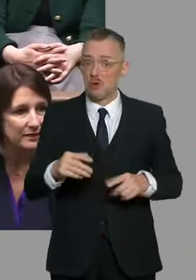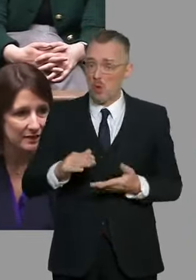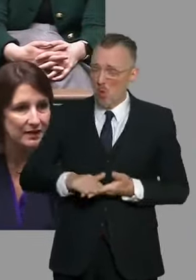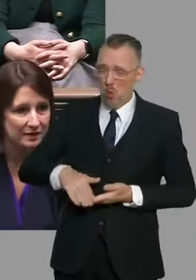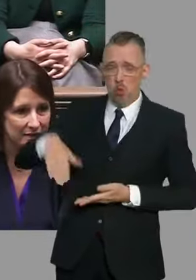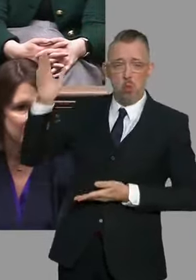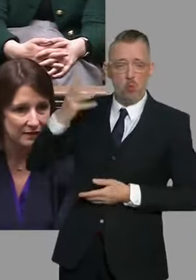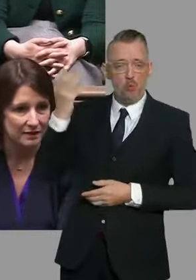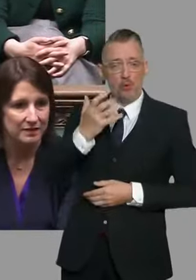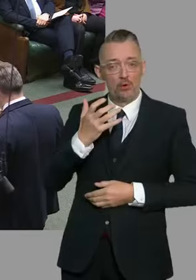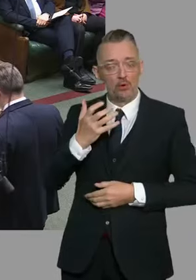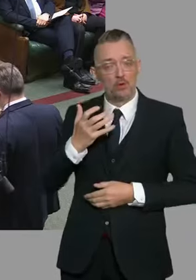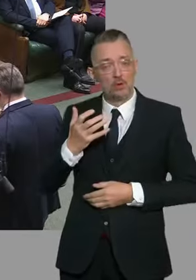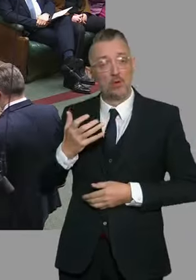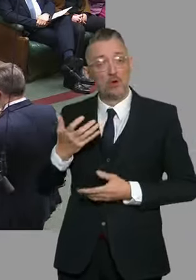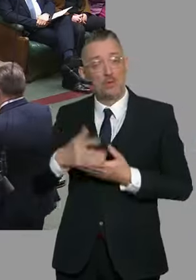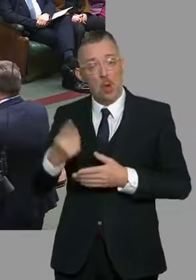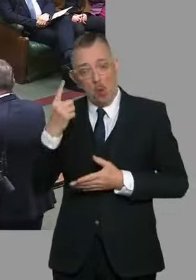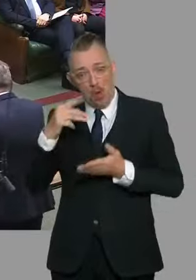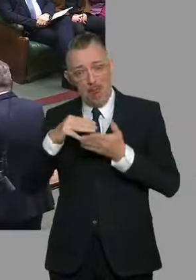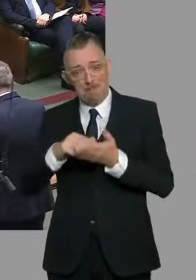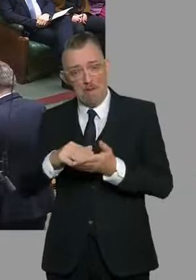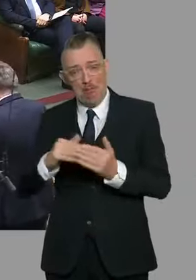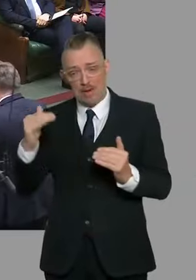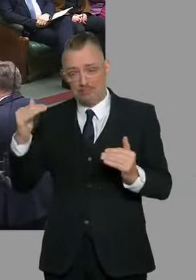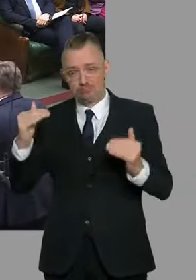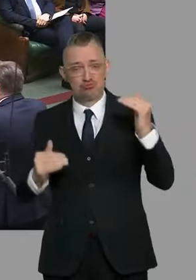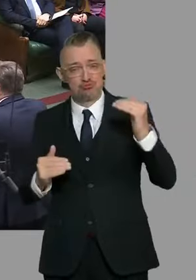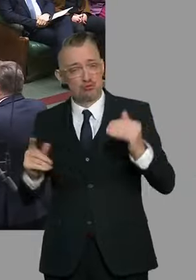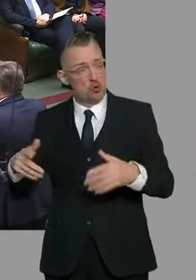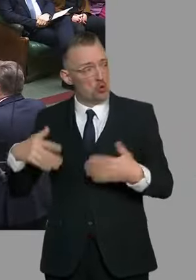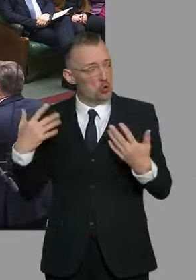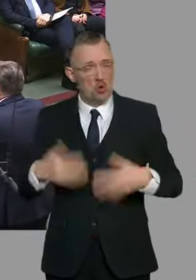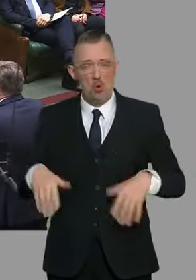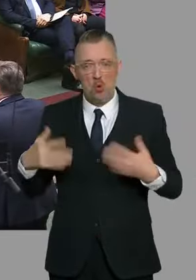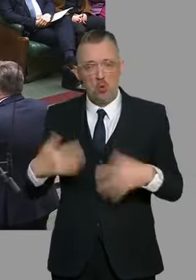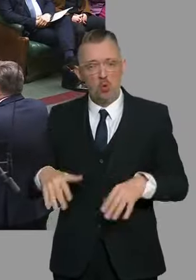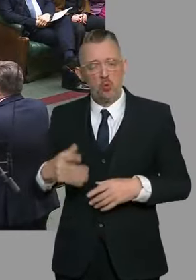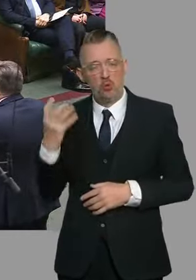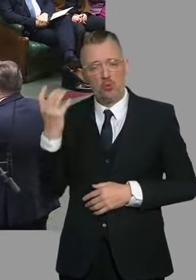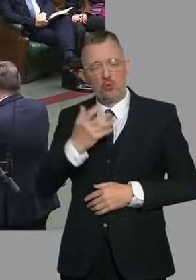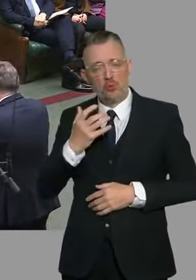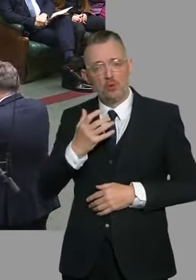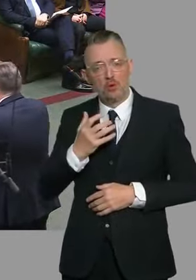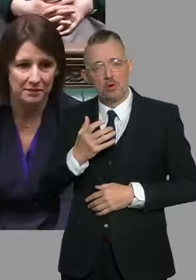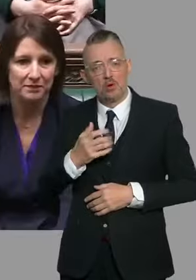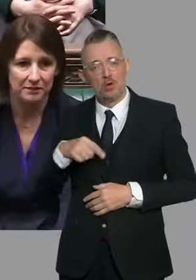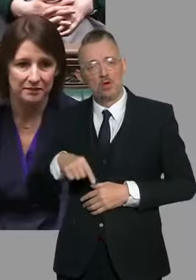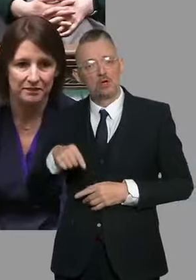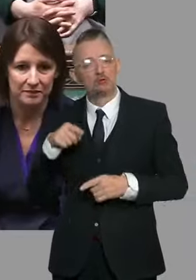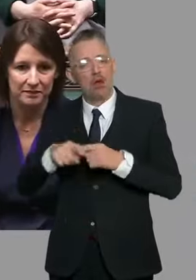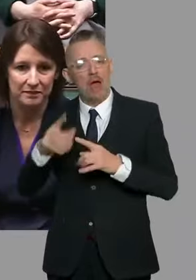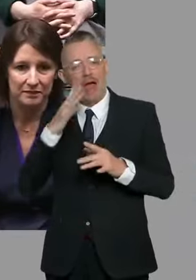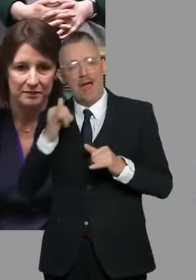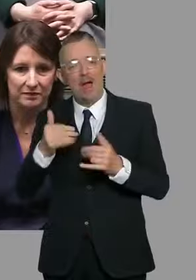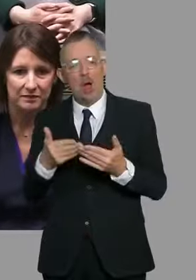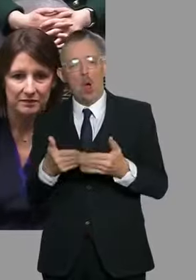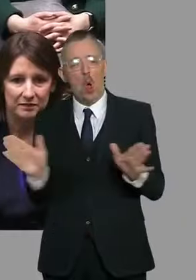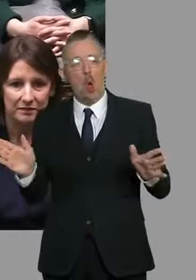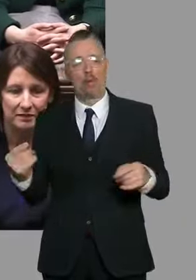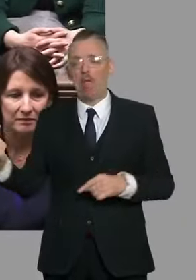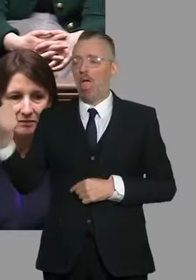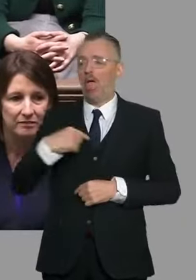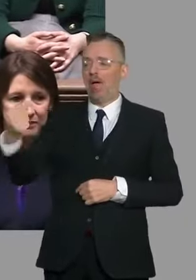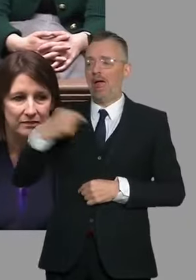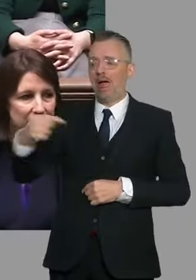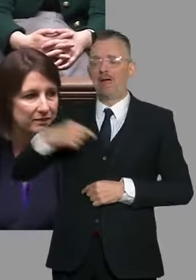is unprecedented. A one-nation experiment in open borders under the last government. And she was the